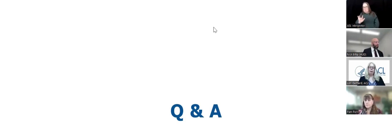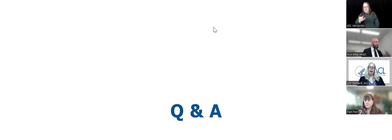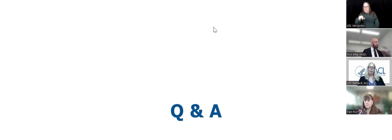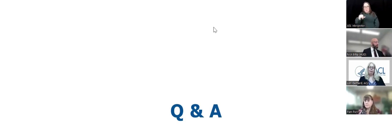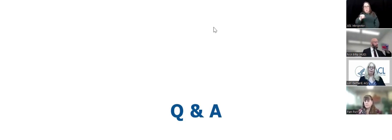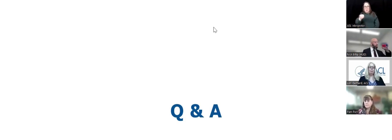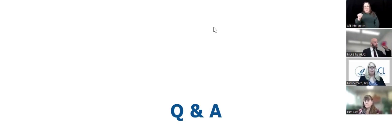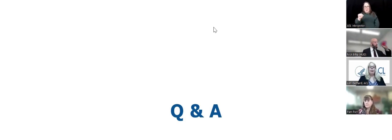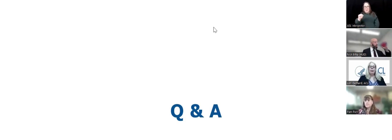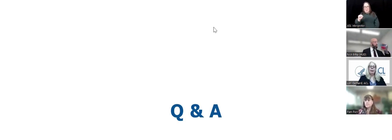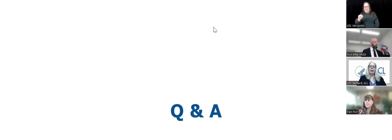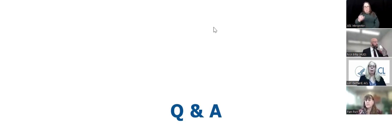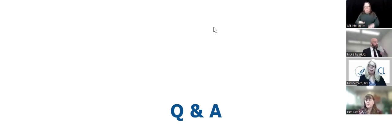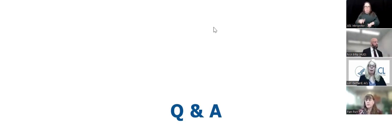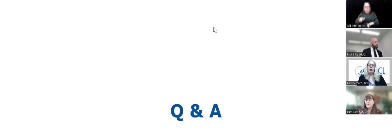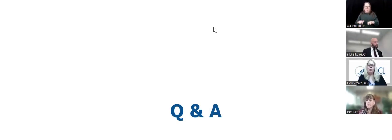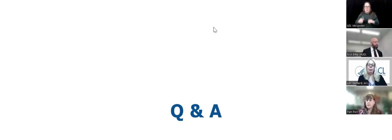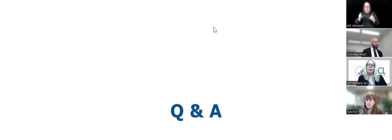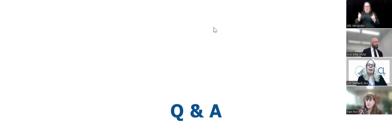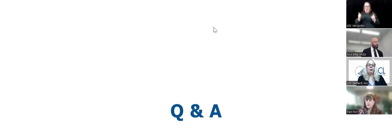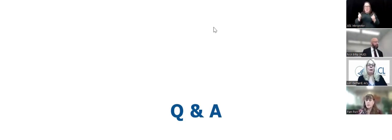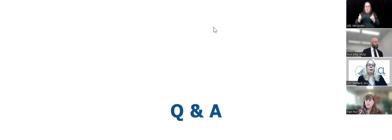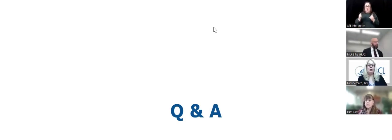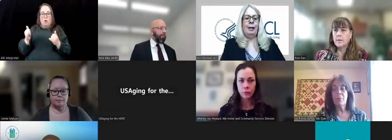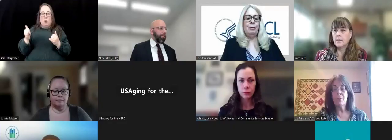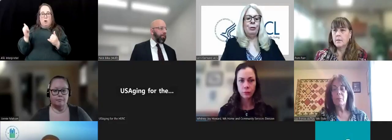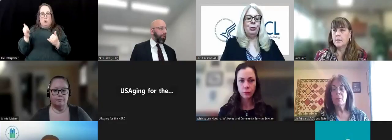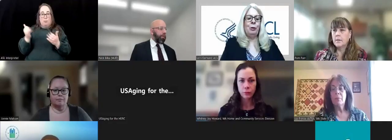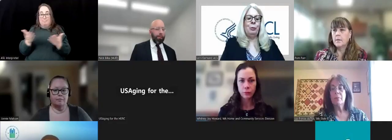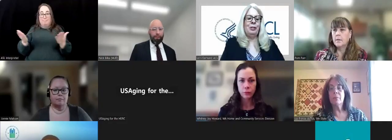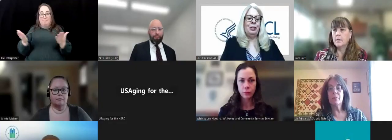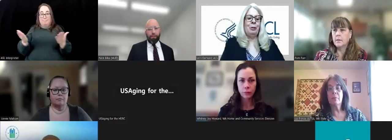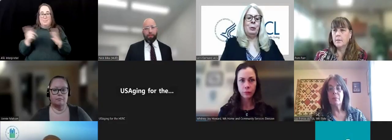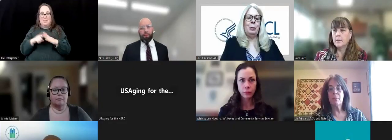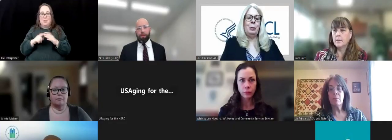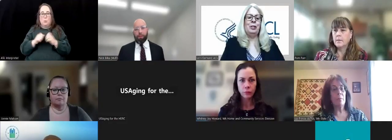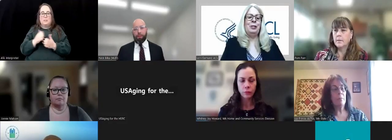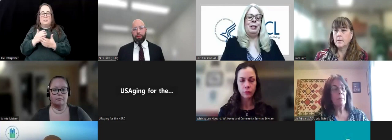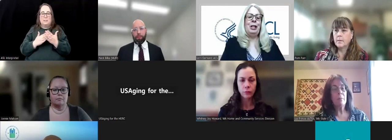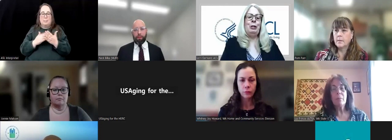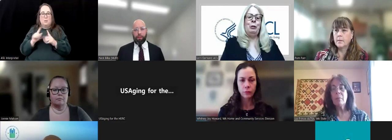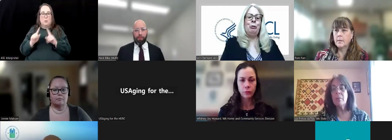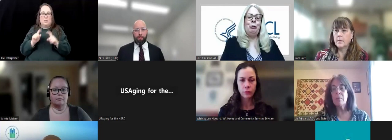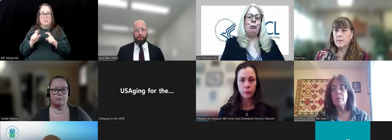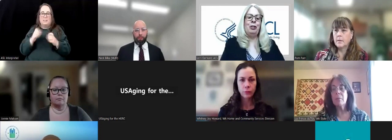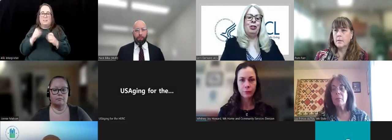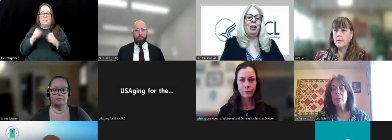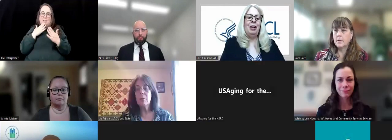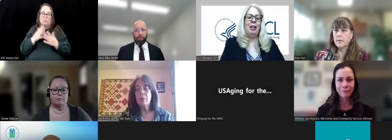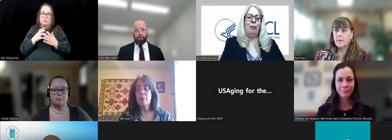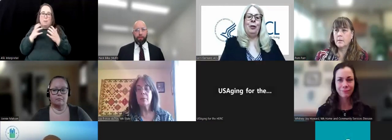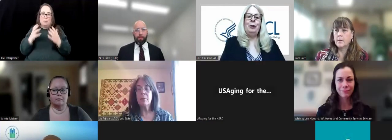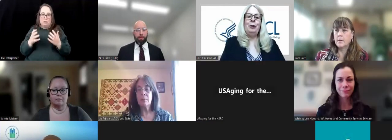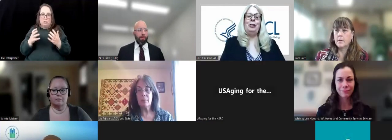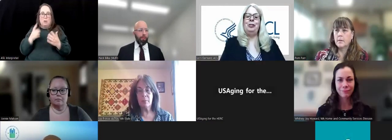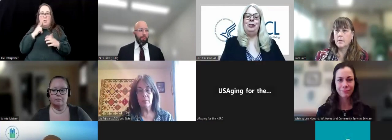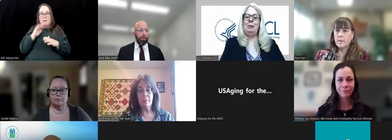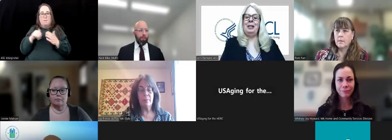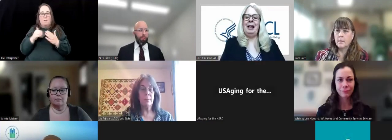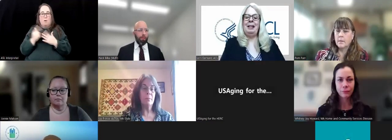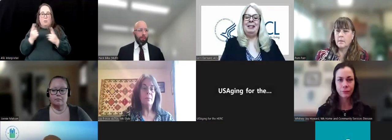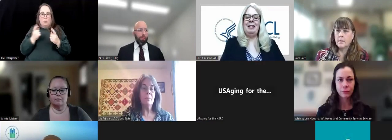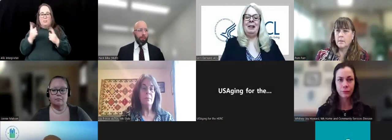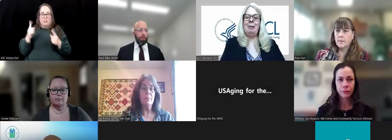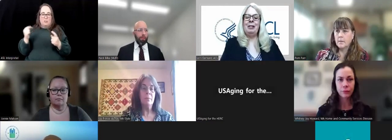Zoom platform. Now we'll go to our presenters and start with some of the questions. And thank you so much for all the questions you've